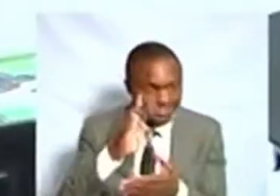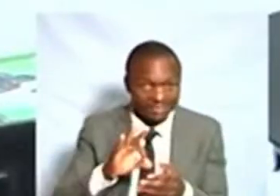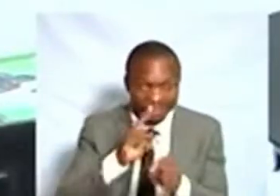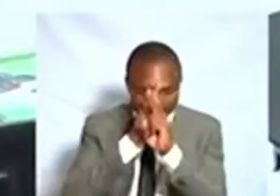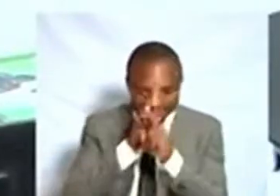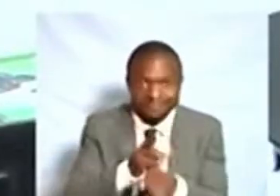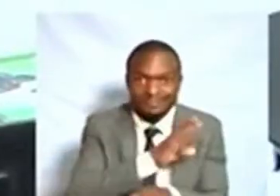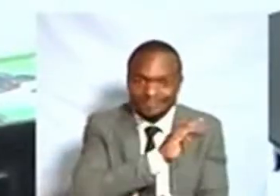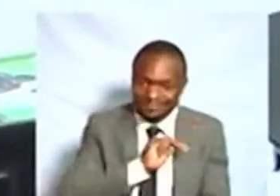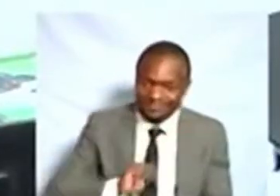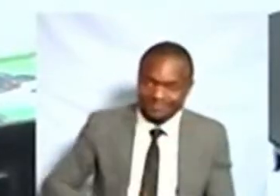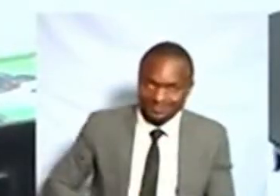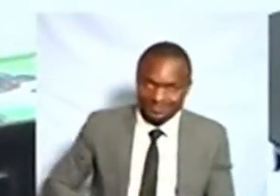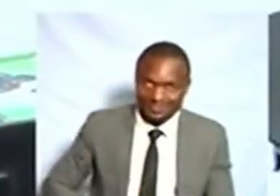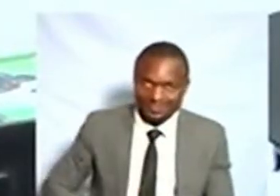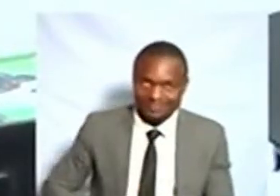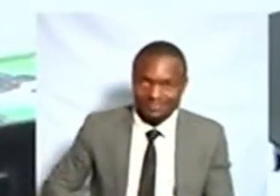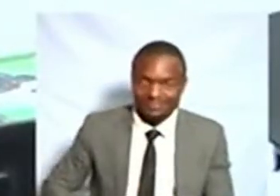members.